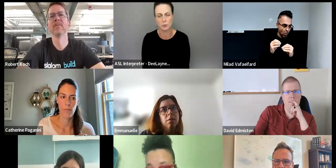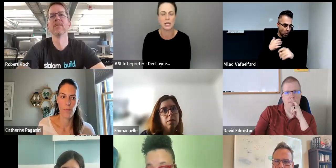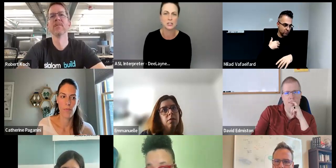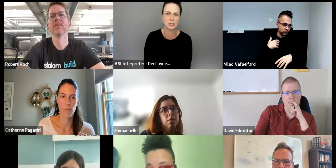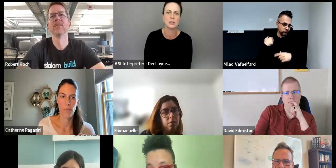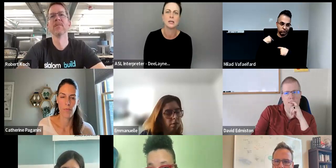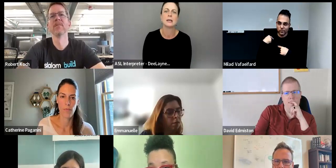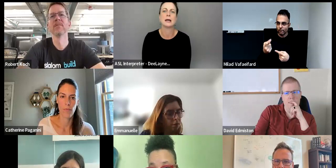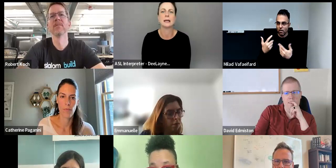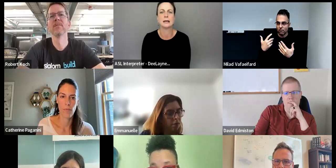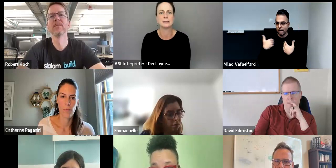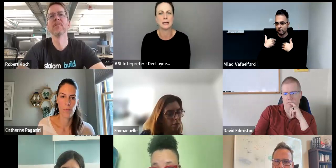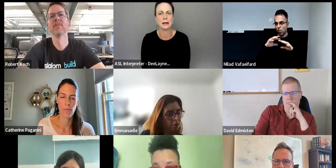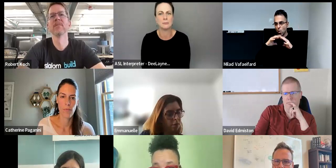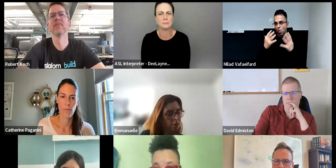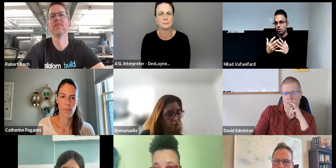cultural communication